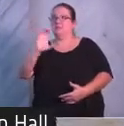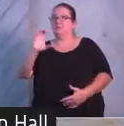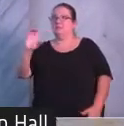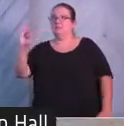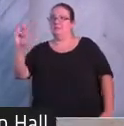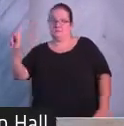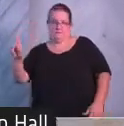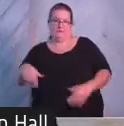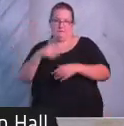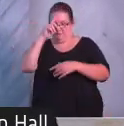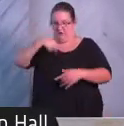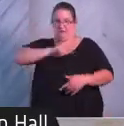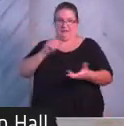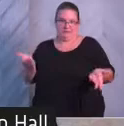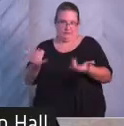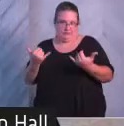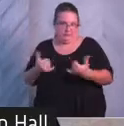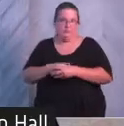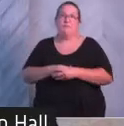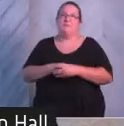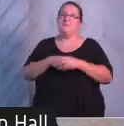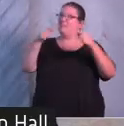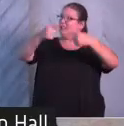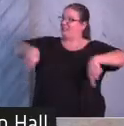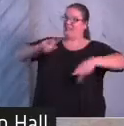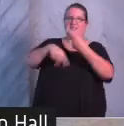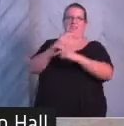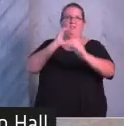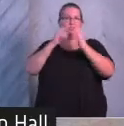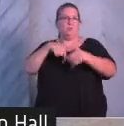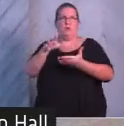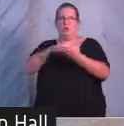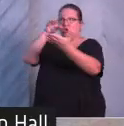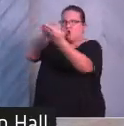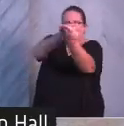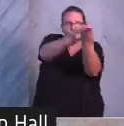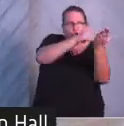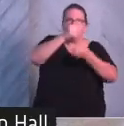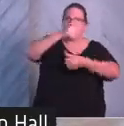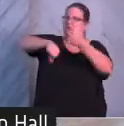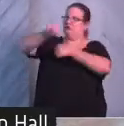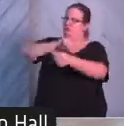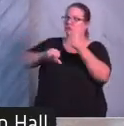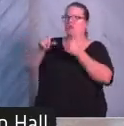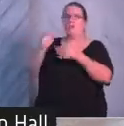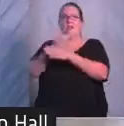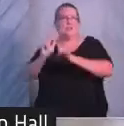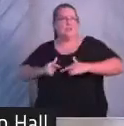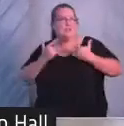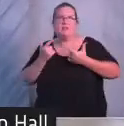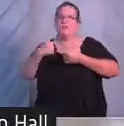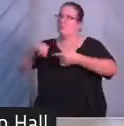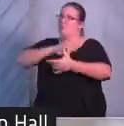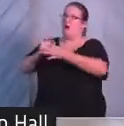having me here. It is in having these conversations that we learn more about each other and share in the things of life that bring us